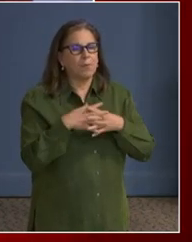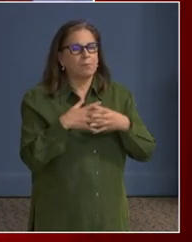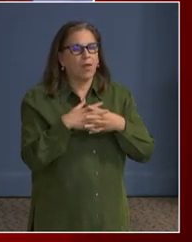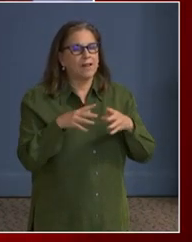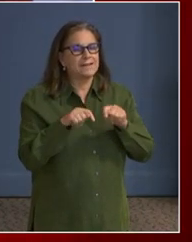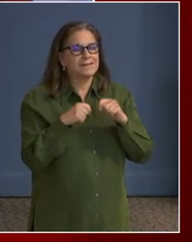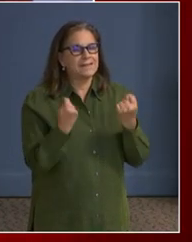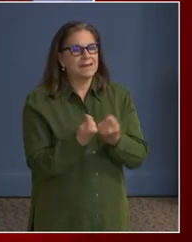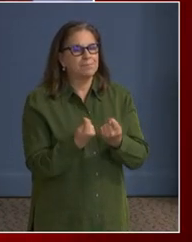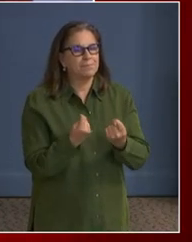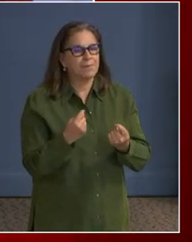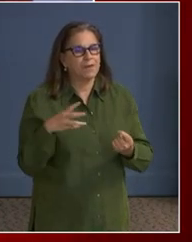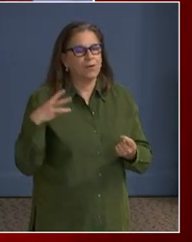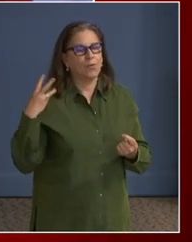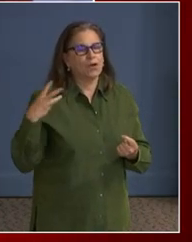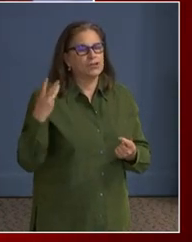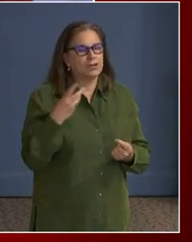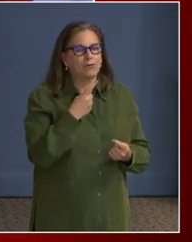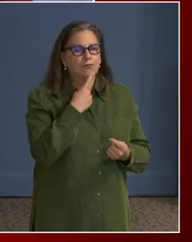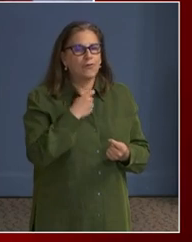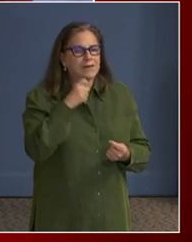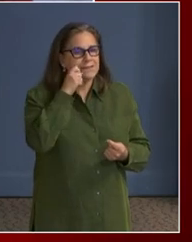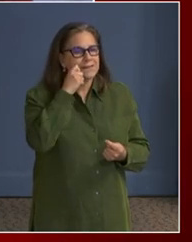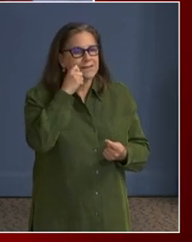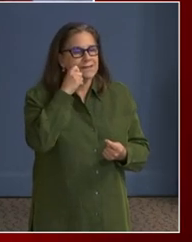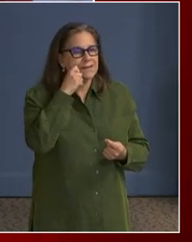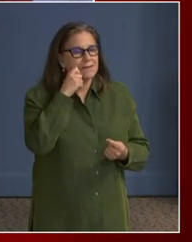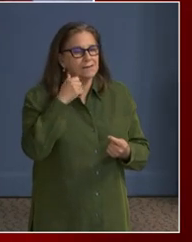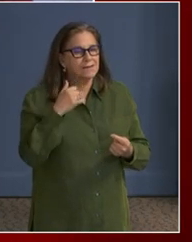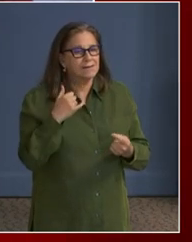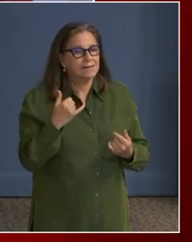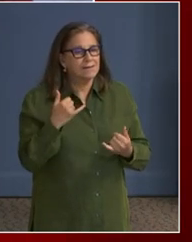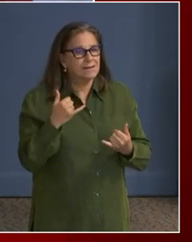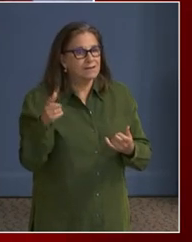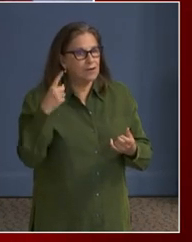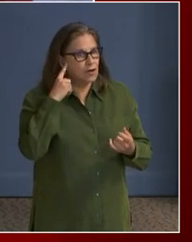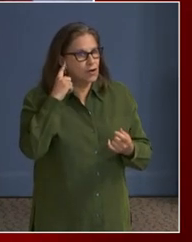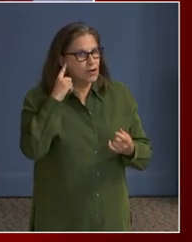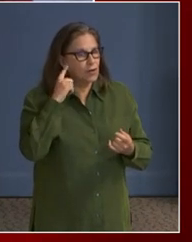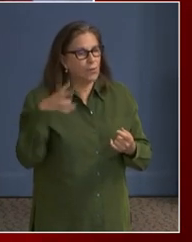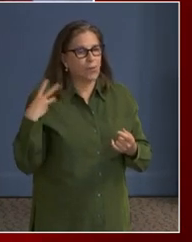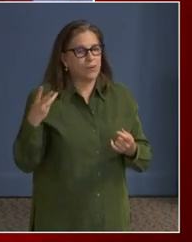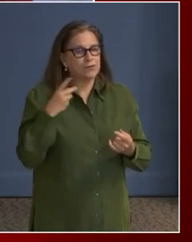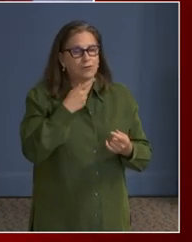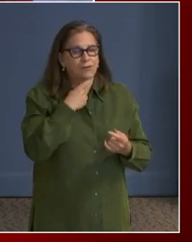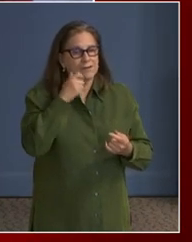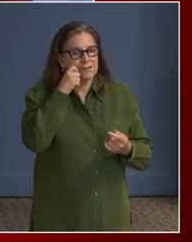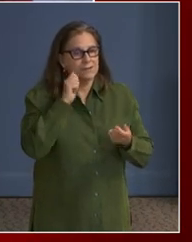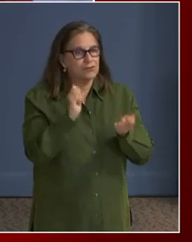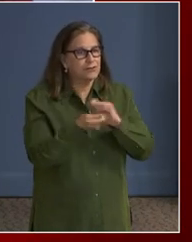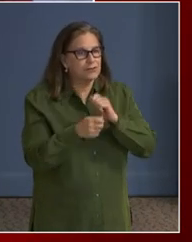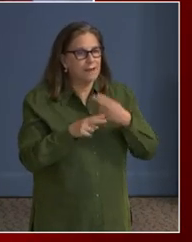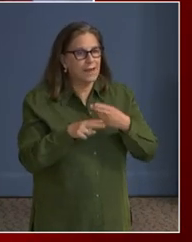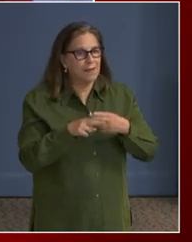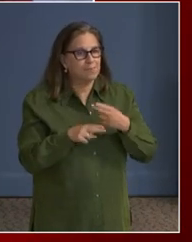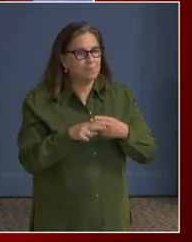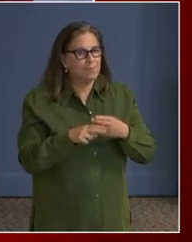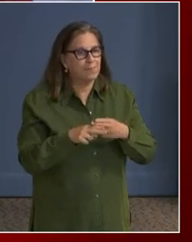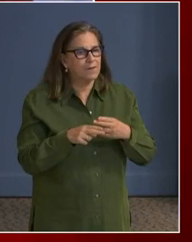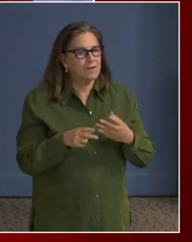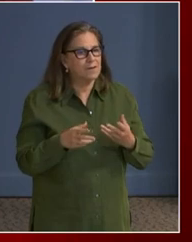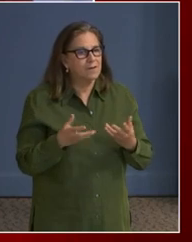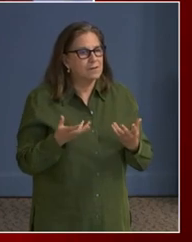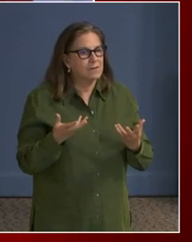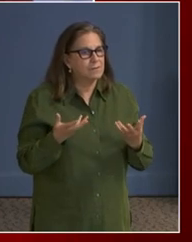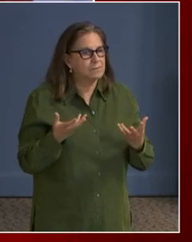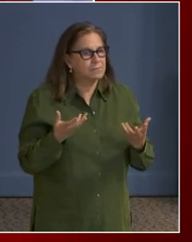district. Yes. Can you speak a little bit about what the name change implies for you and what other obstacles would remain in